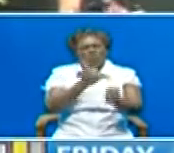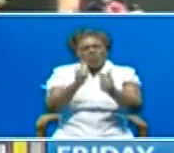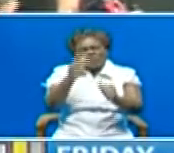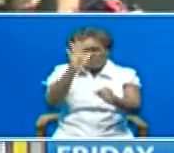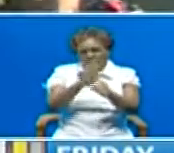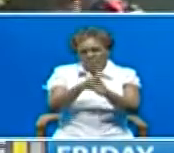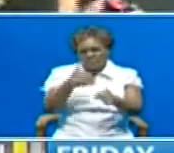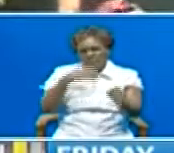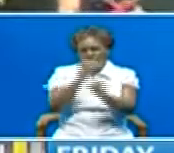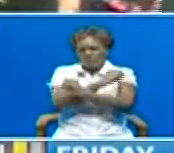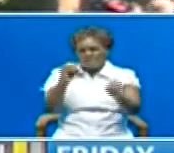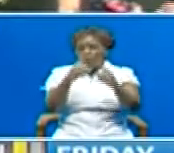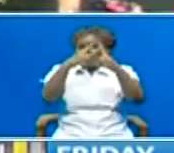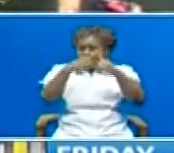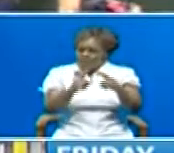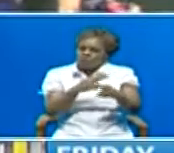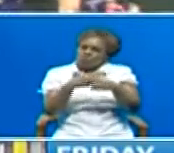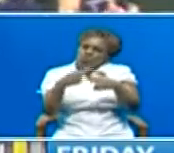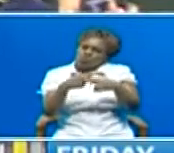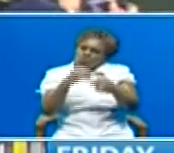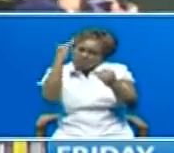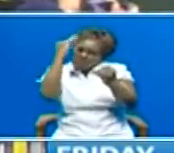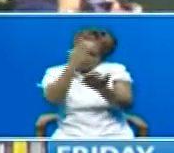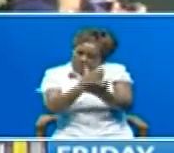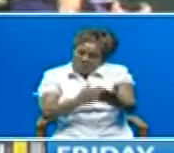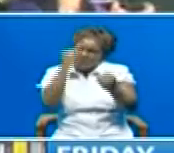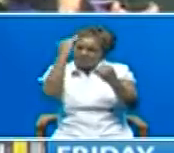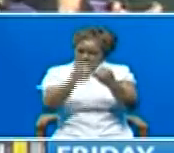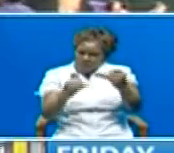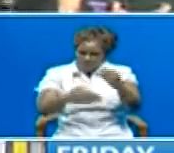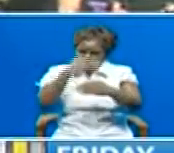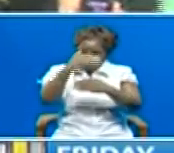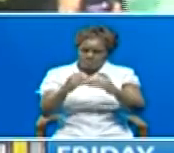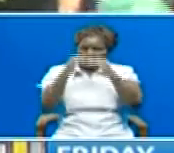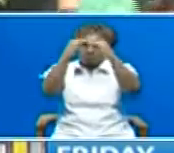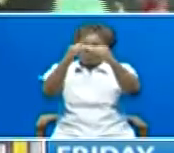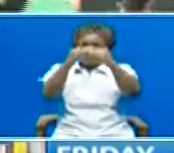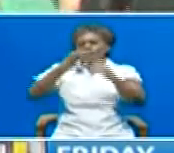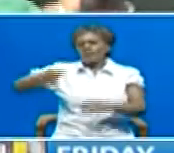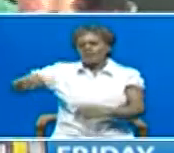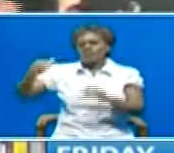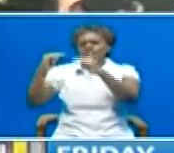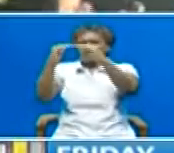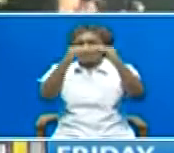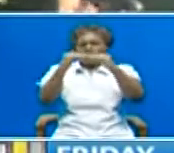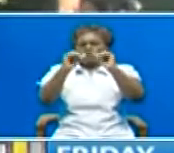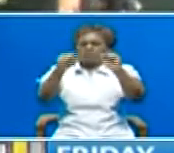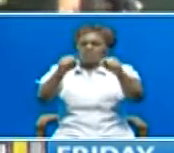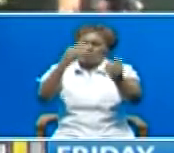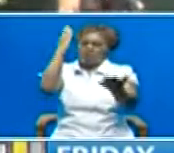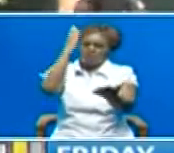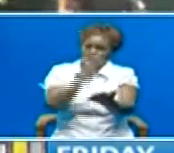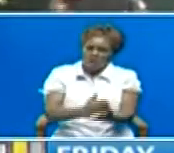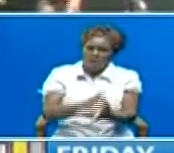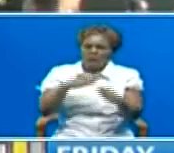competitive. But we are soon playing the semi-finals, and after district finals, we now go to the county level where we can confirm